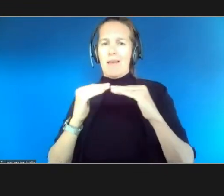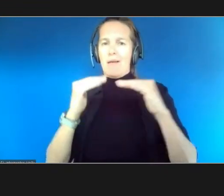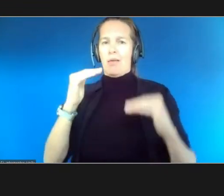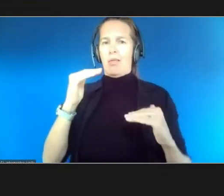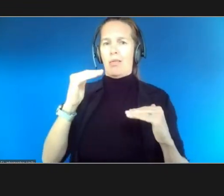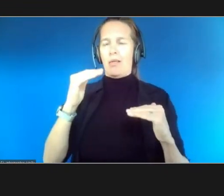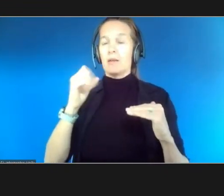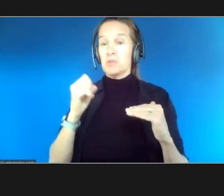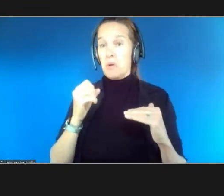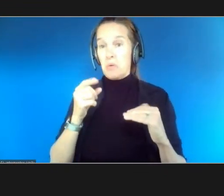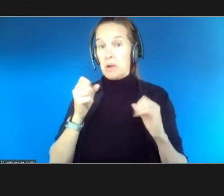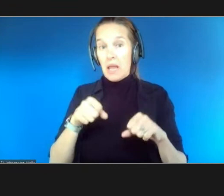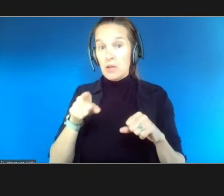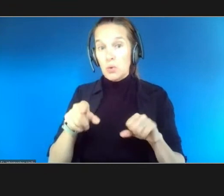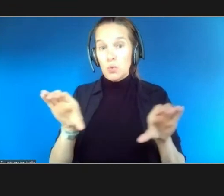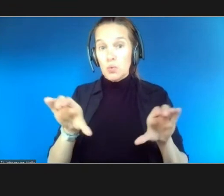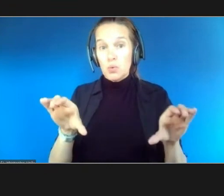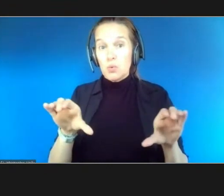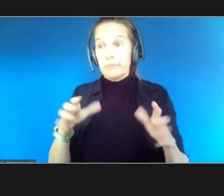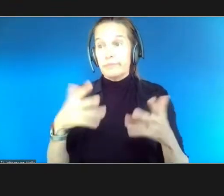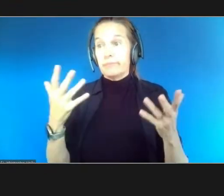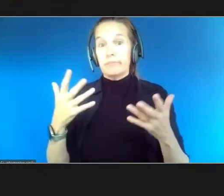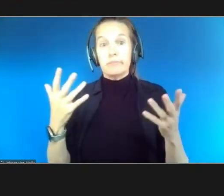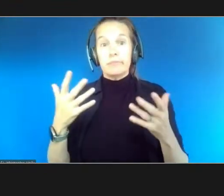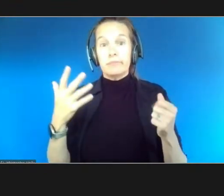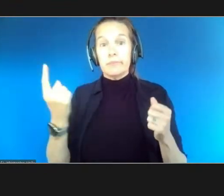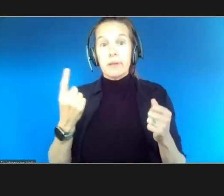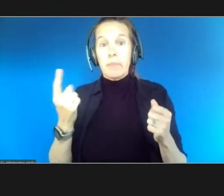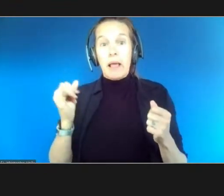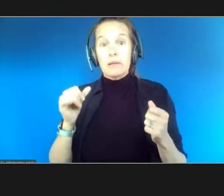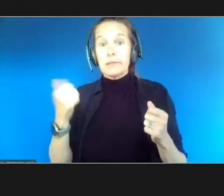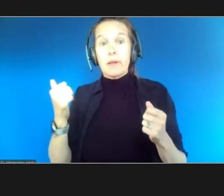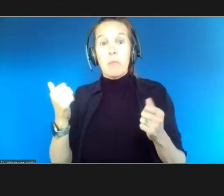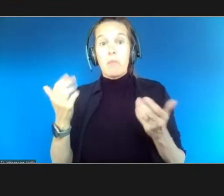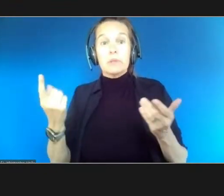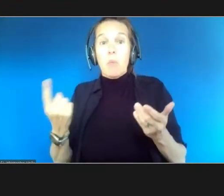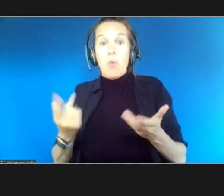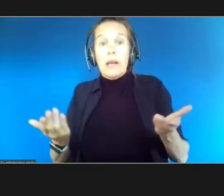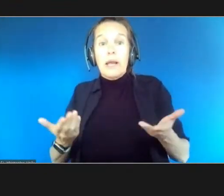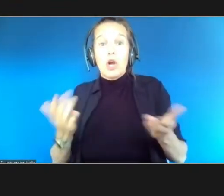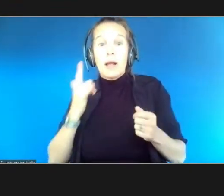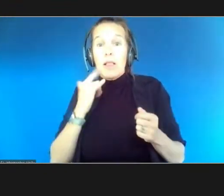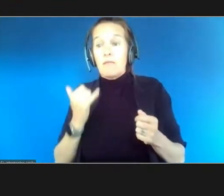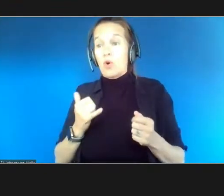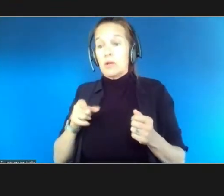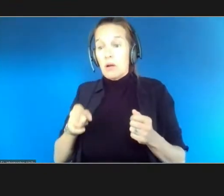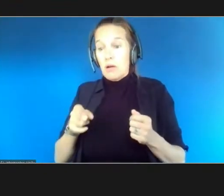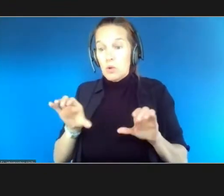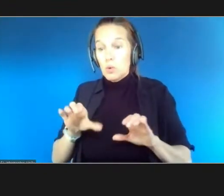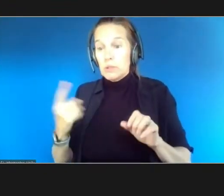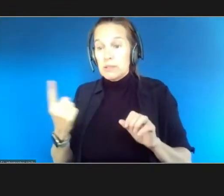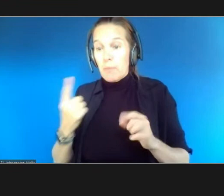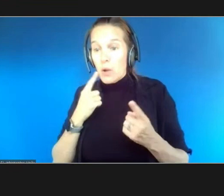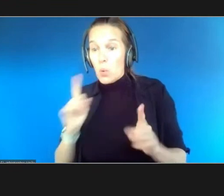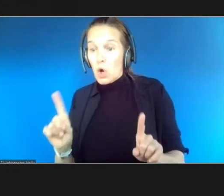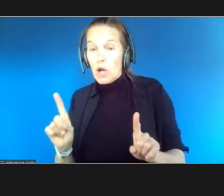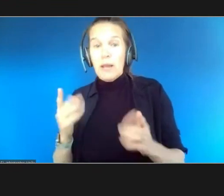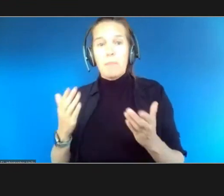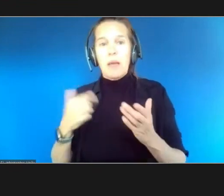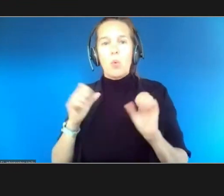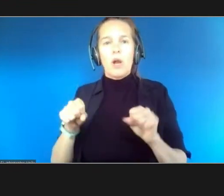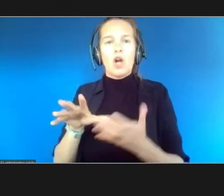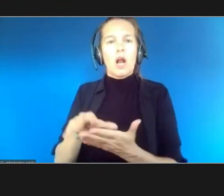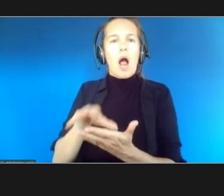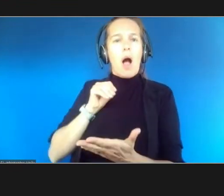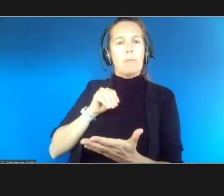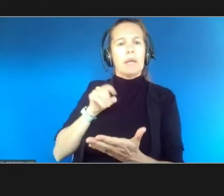If there's anybody in any other part of the state who's doing something that looks like it's working, and if we think that we could implement